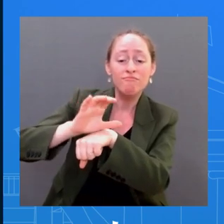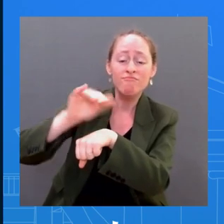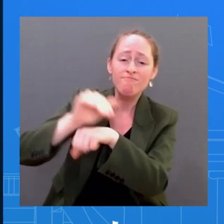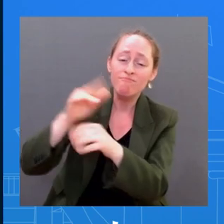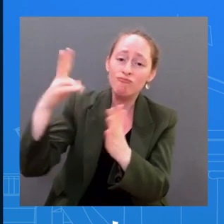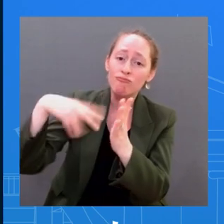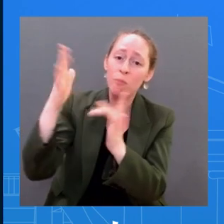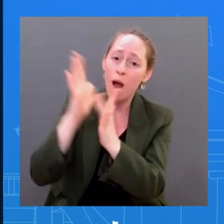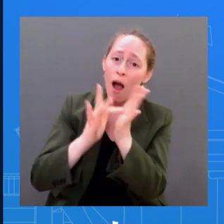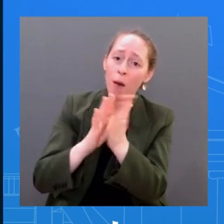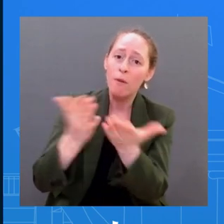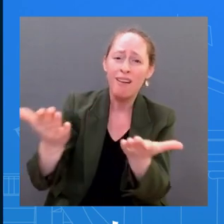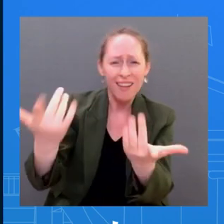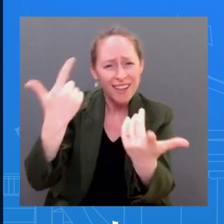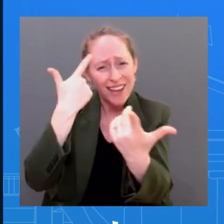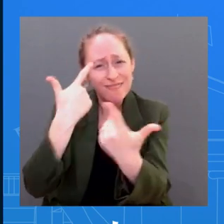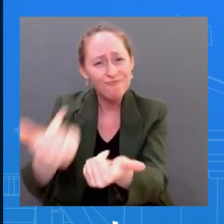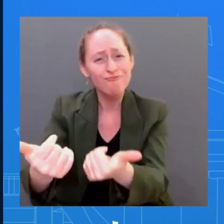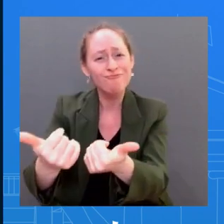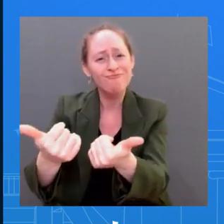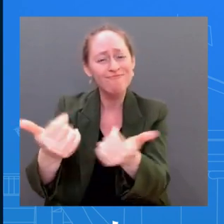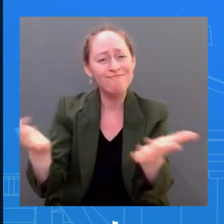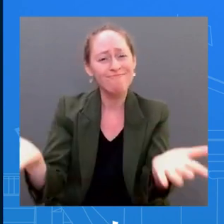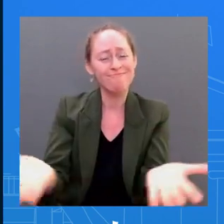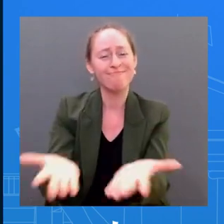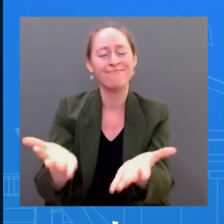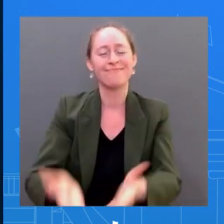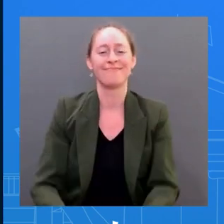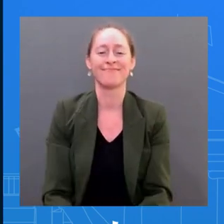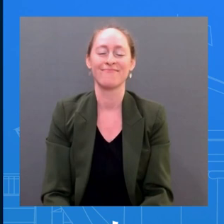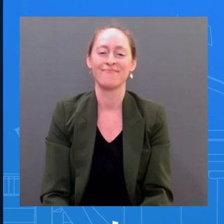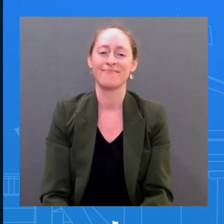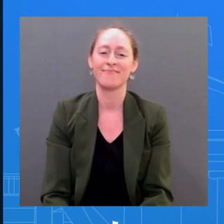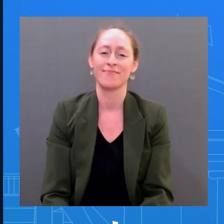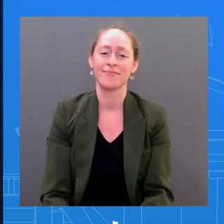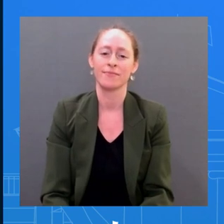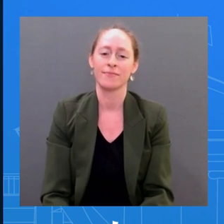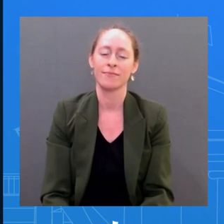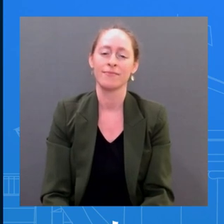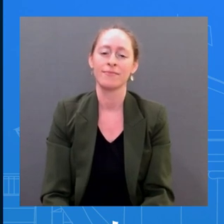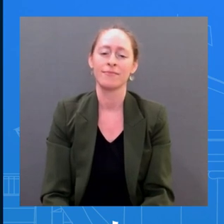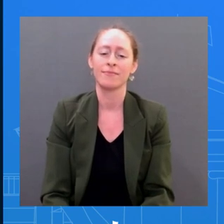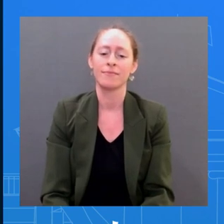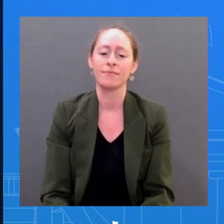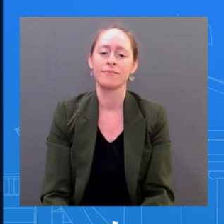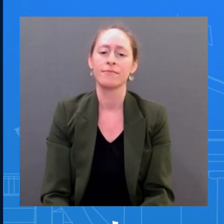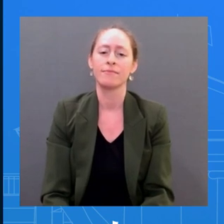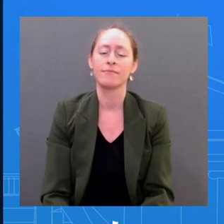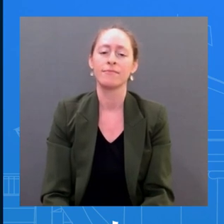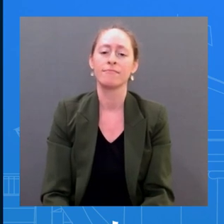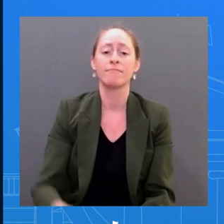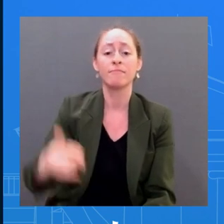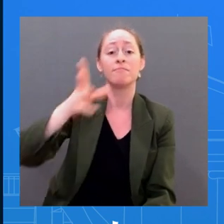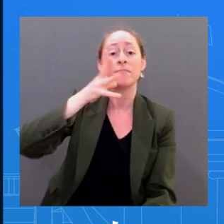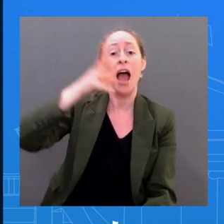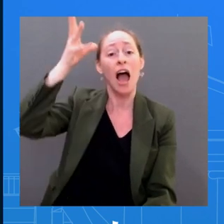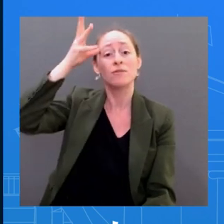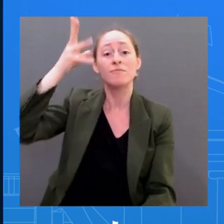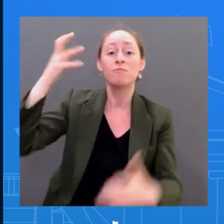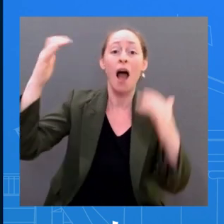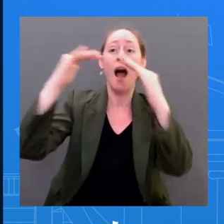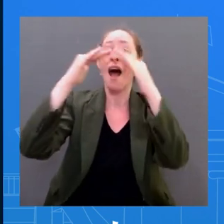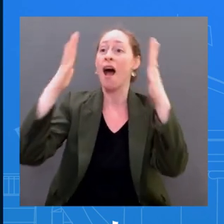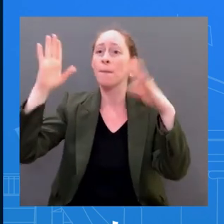We start by giving Irma and Joe a chance to finish painting their house. Maybe retire, get that food